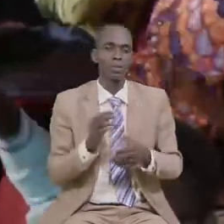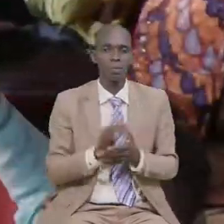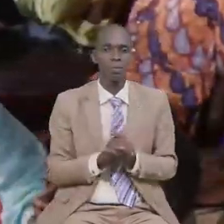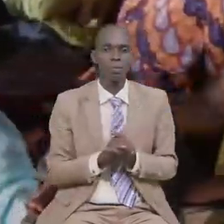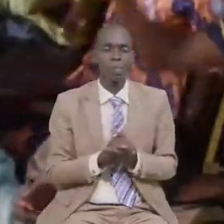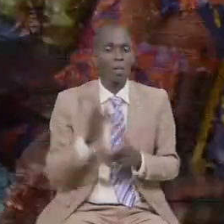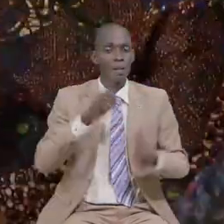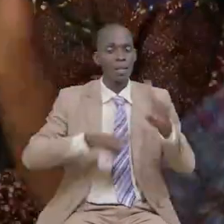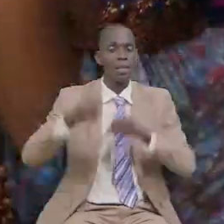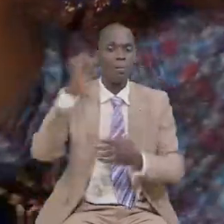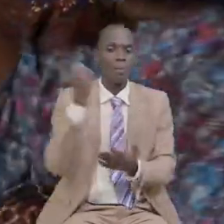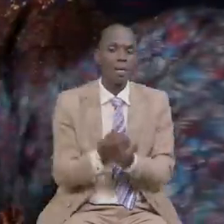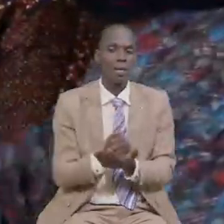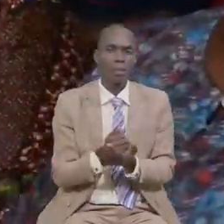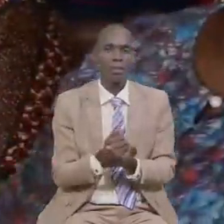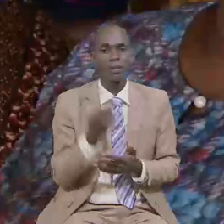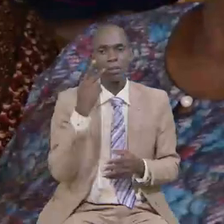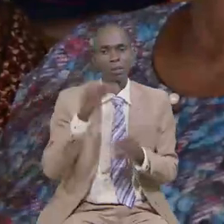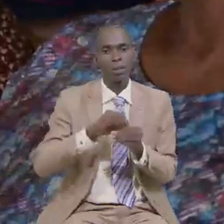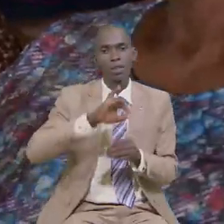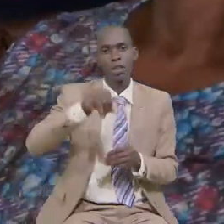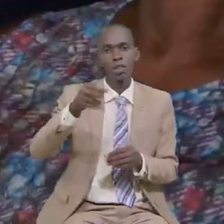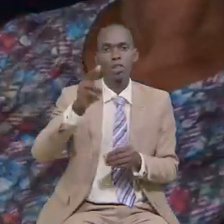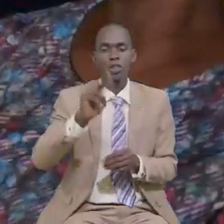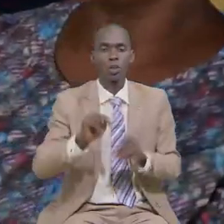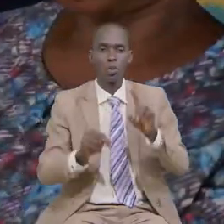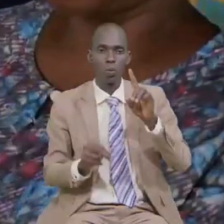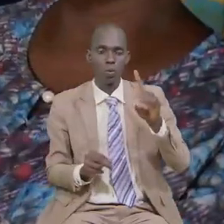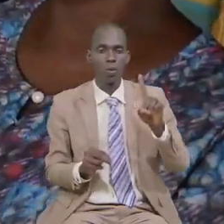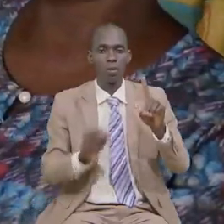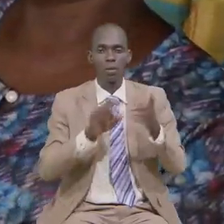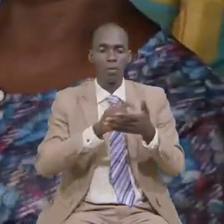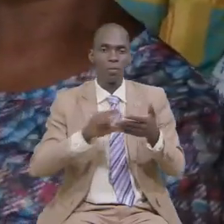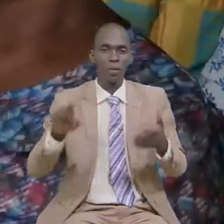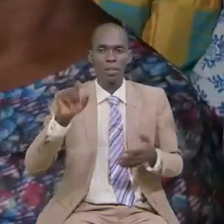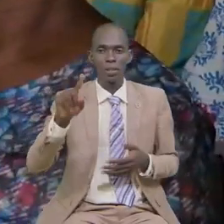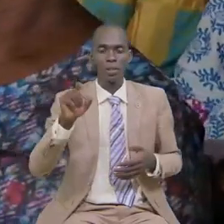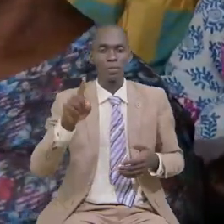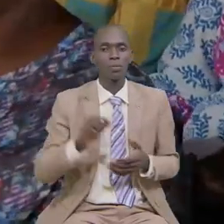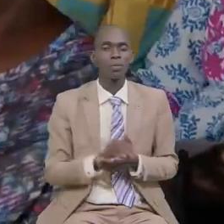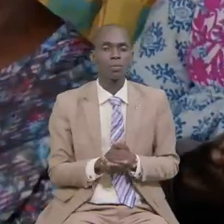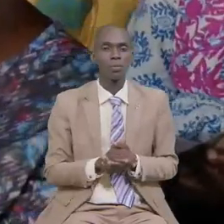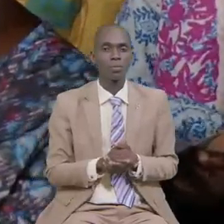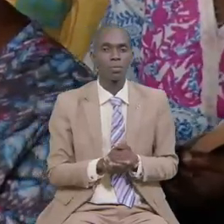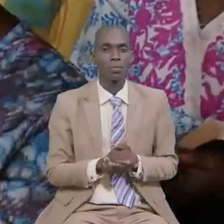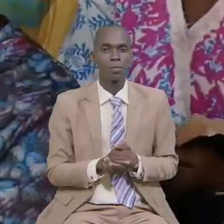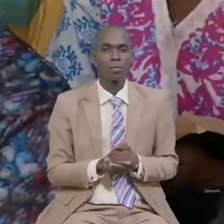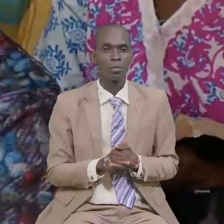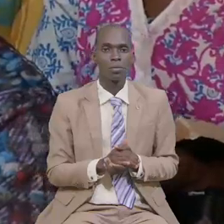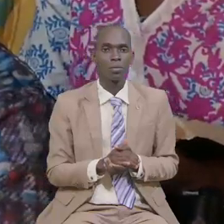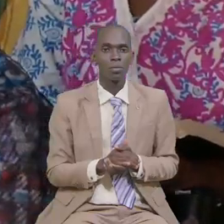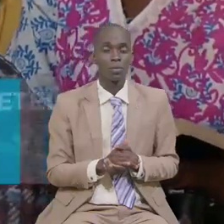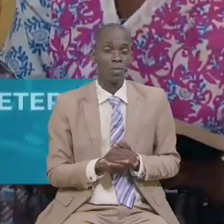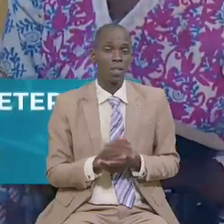Amen. Look at John chapter 1, verse 11. He